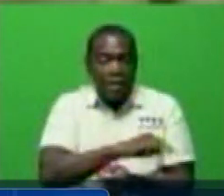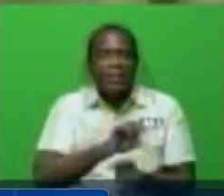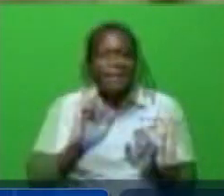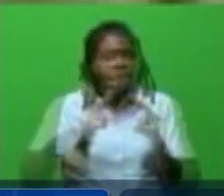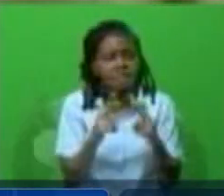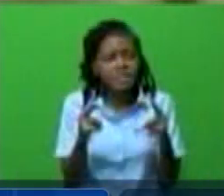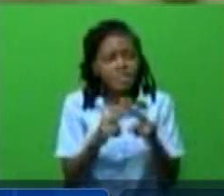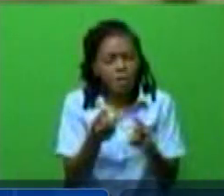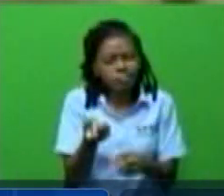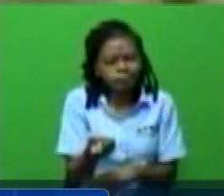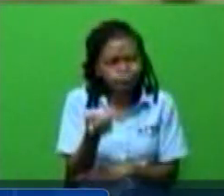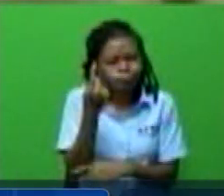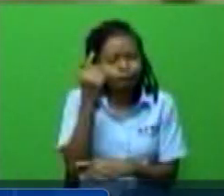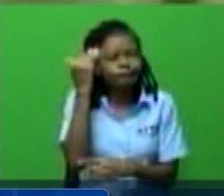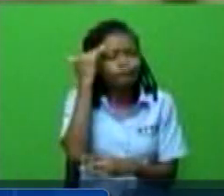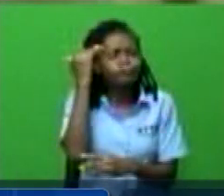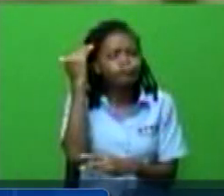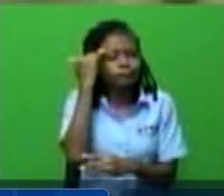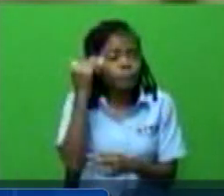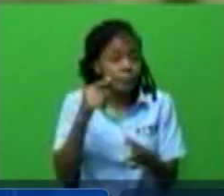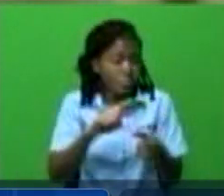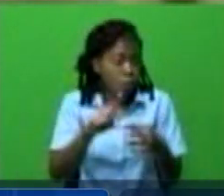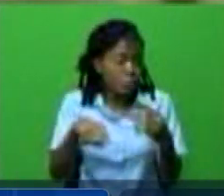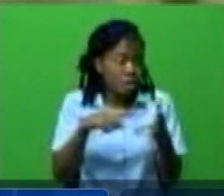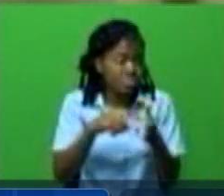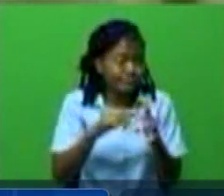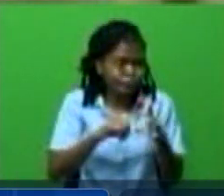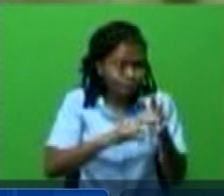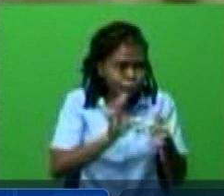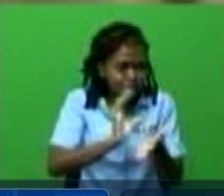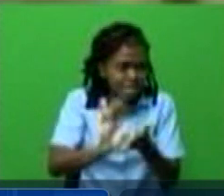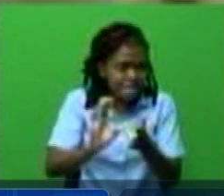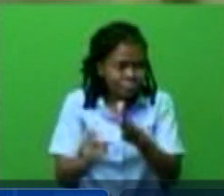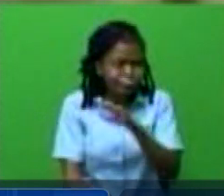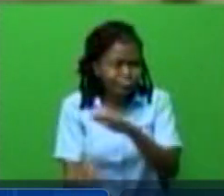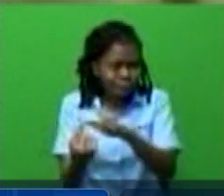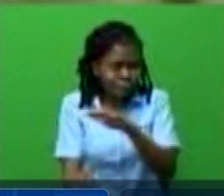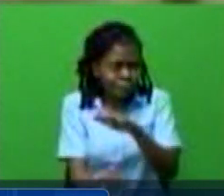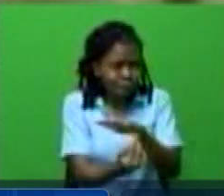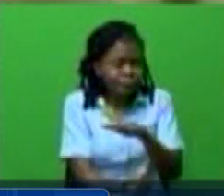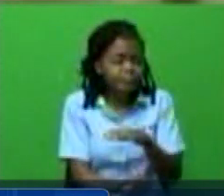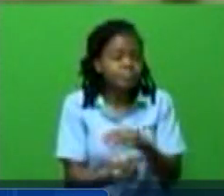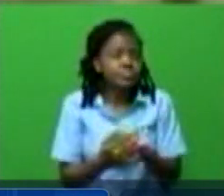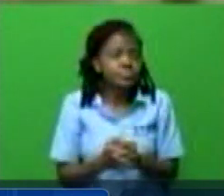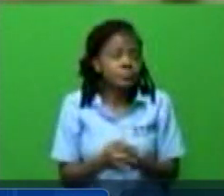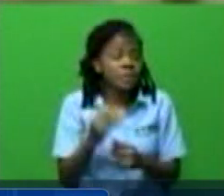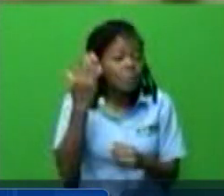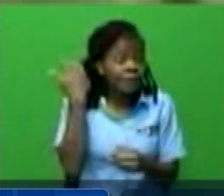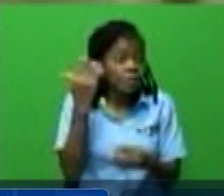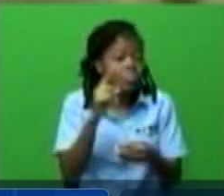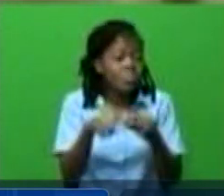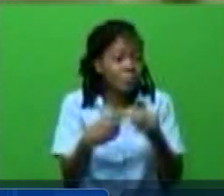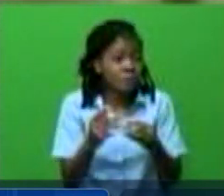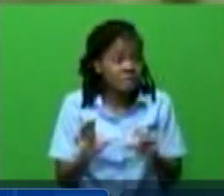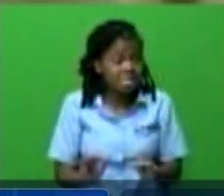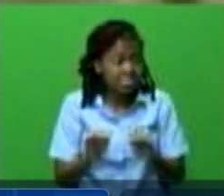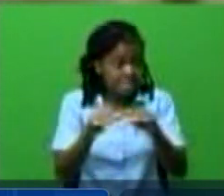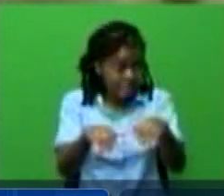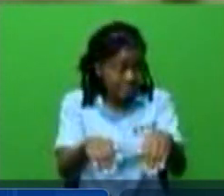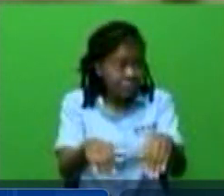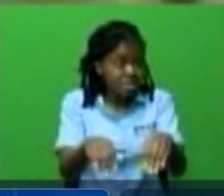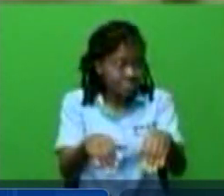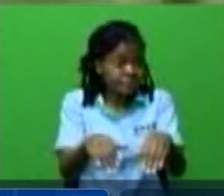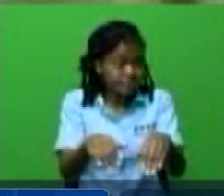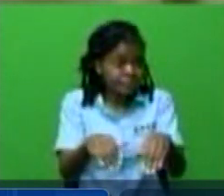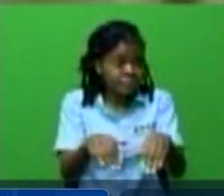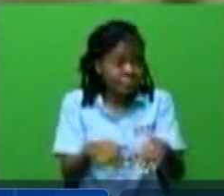activity. Minister of Rural Development and Local Government Faris Al-Rawi said the government is aware of the need for local government